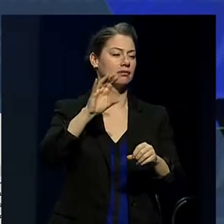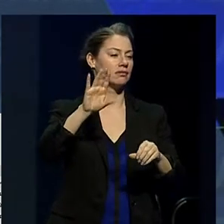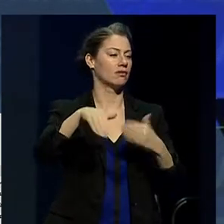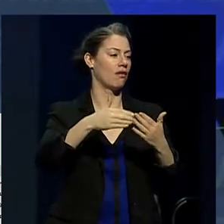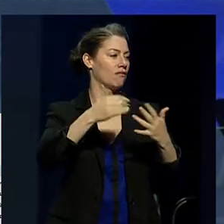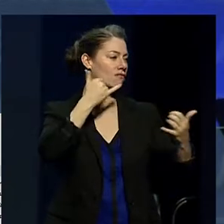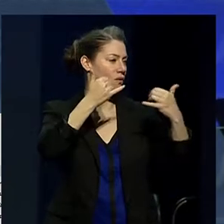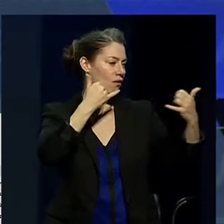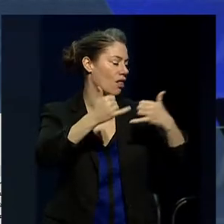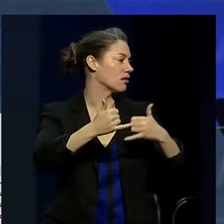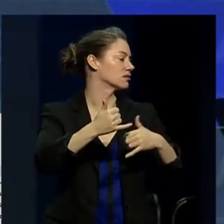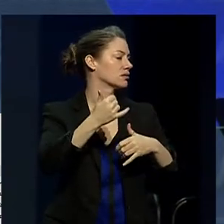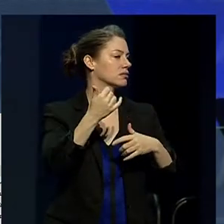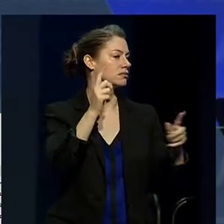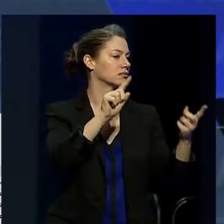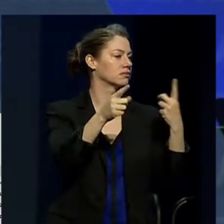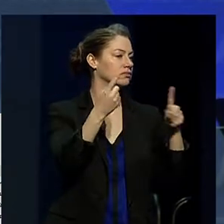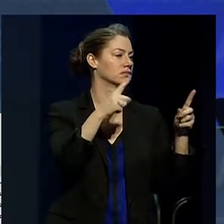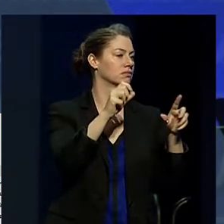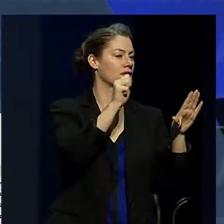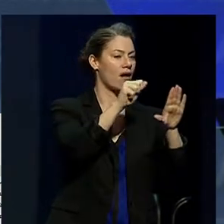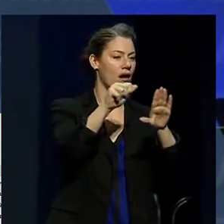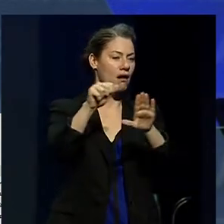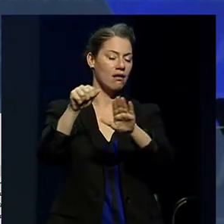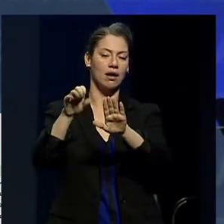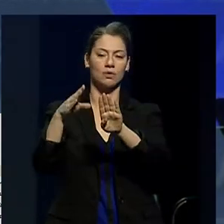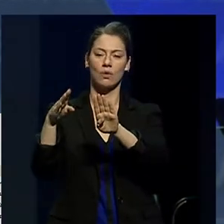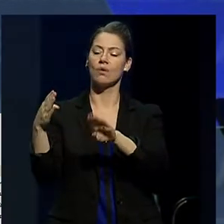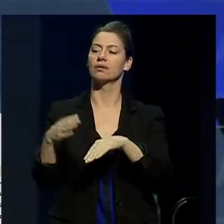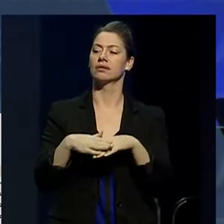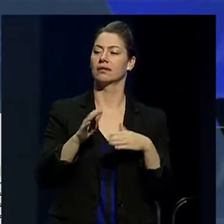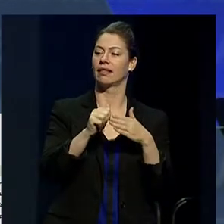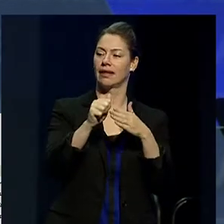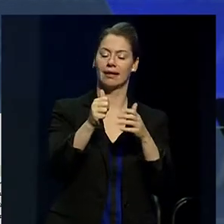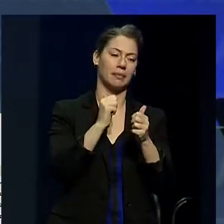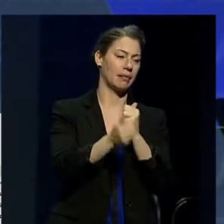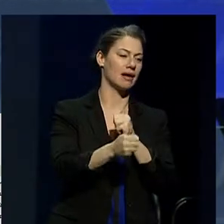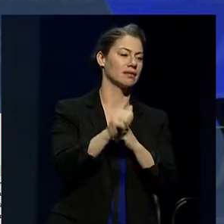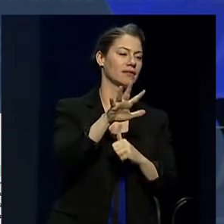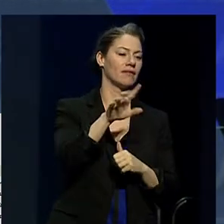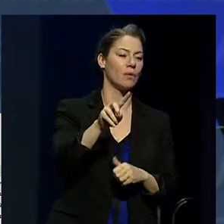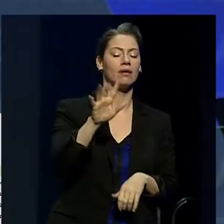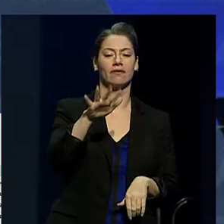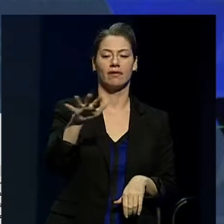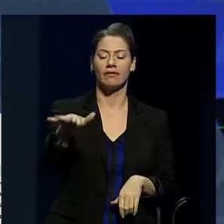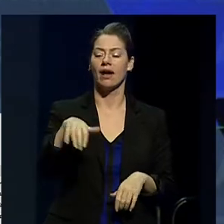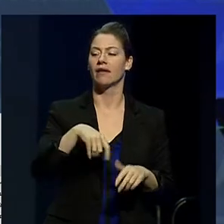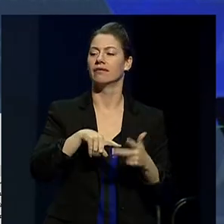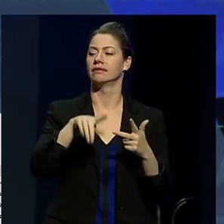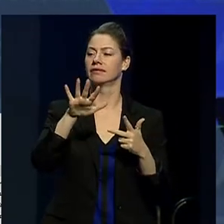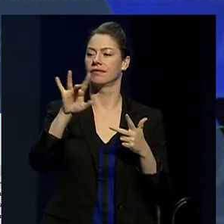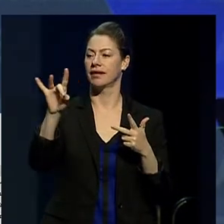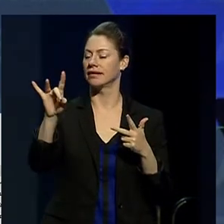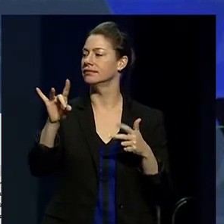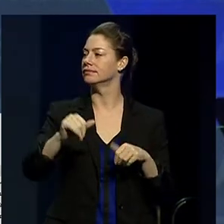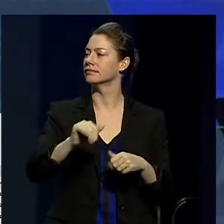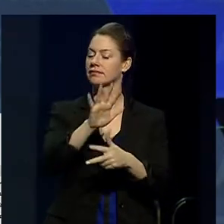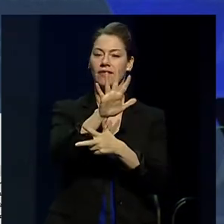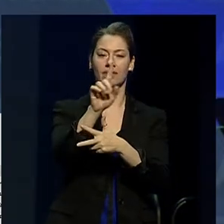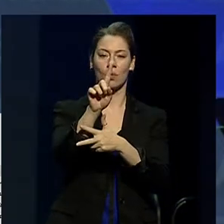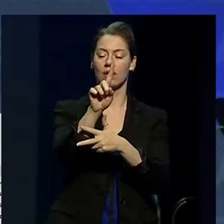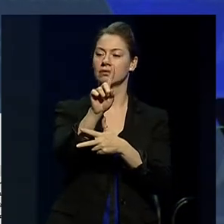knocked, leading to the strong passage of Propositions 51, 55, and 58. 51's bringing